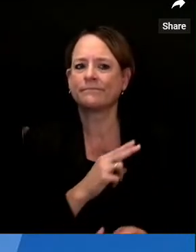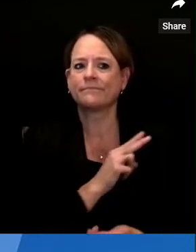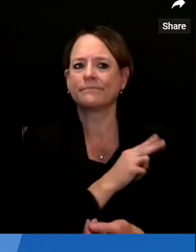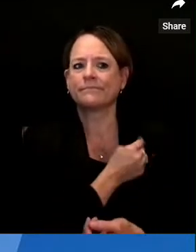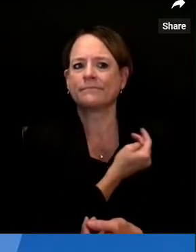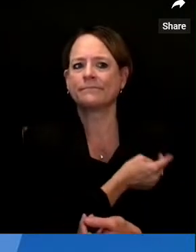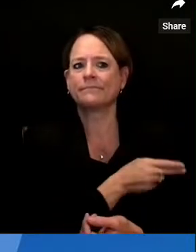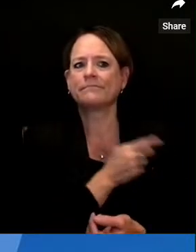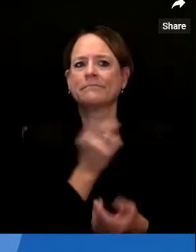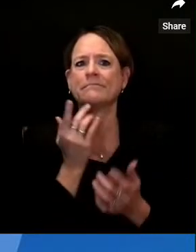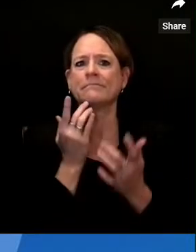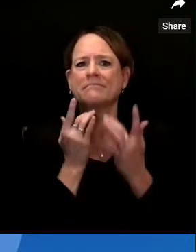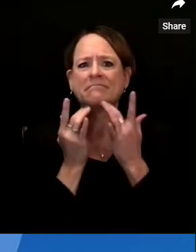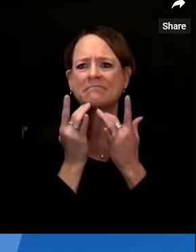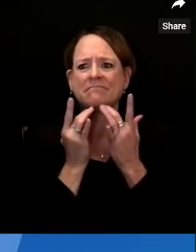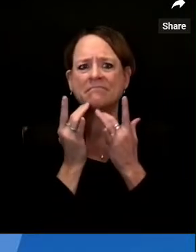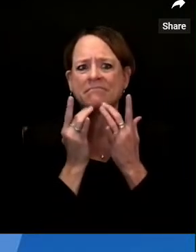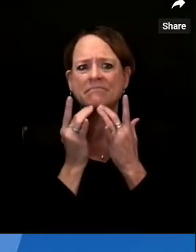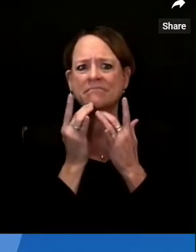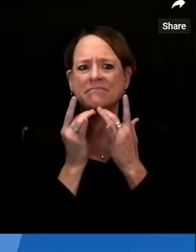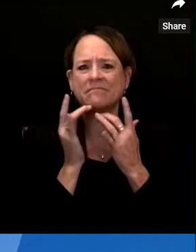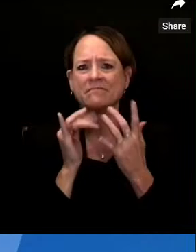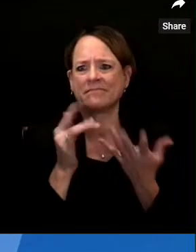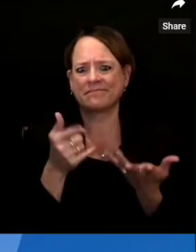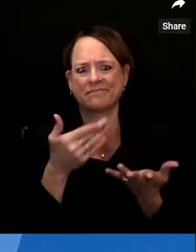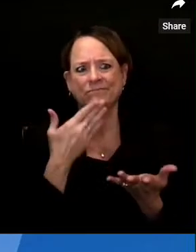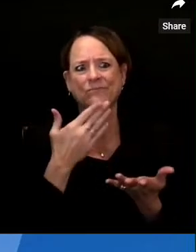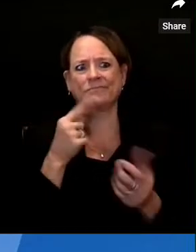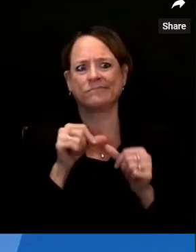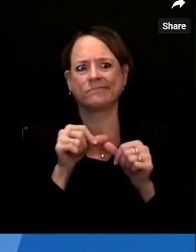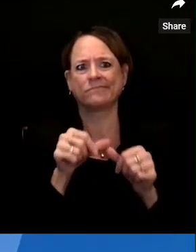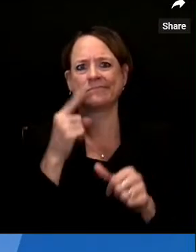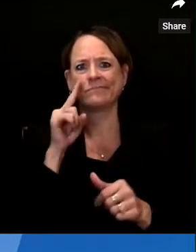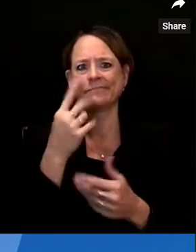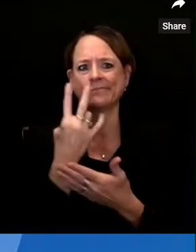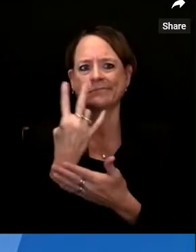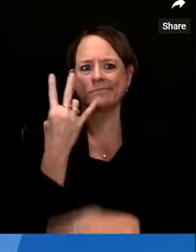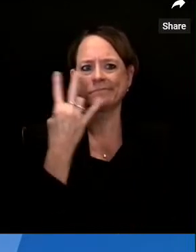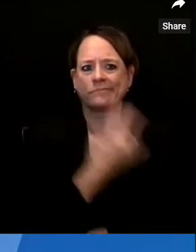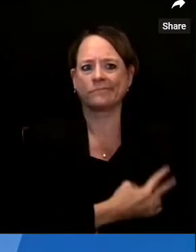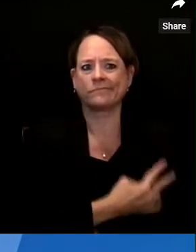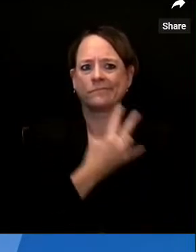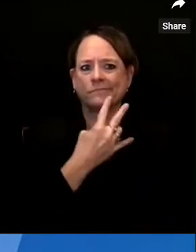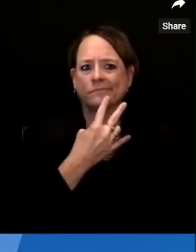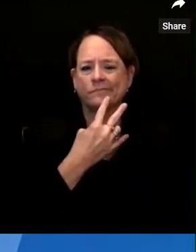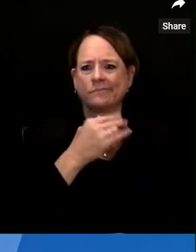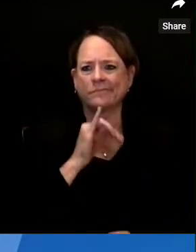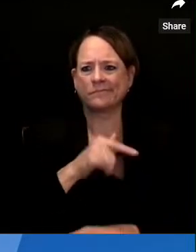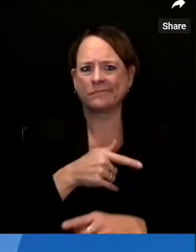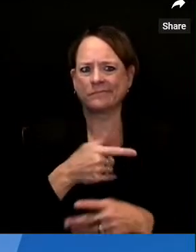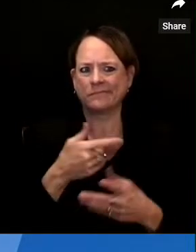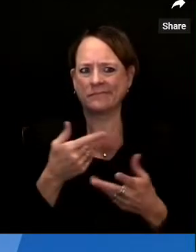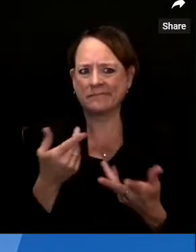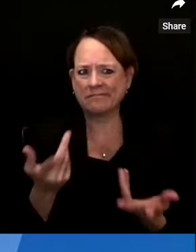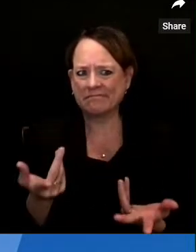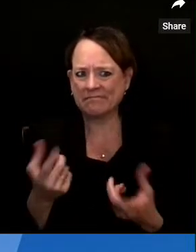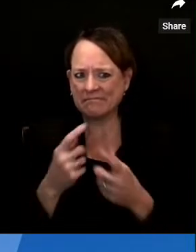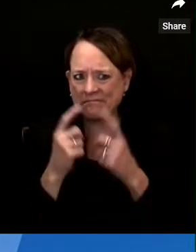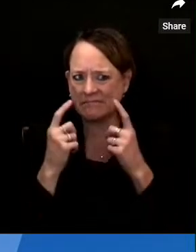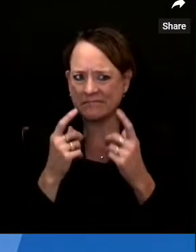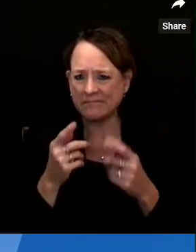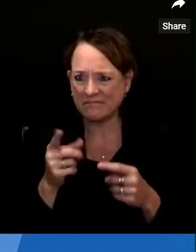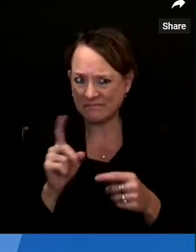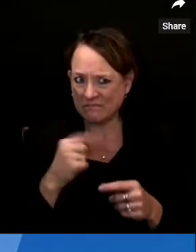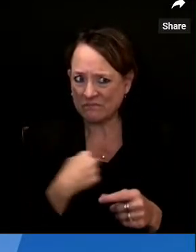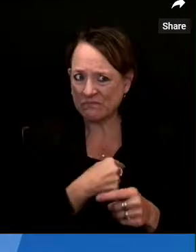about staffing of these beds with regards to how we're doing in making sure that we've got people to care for